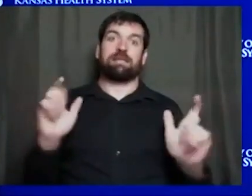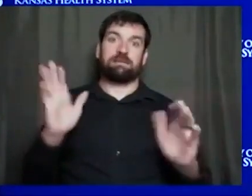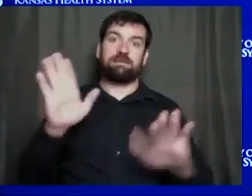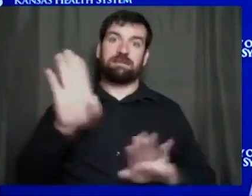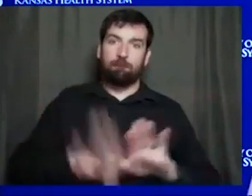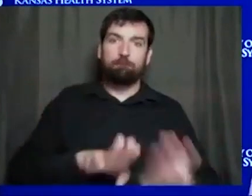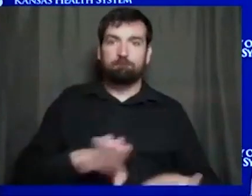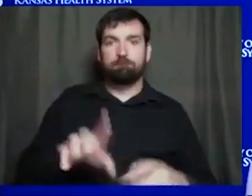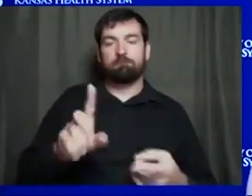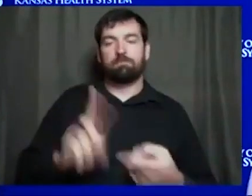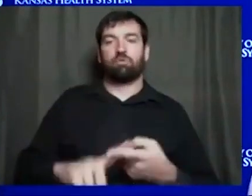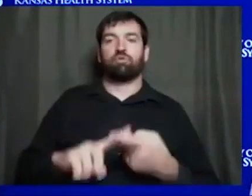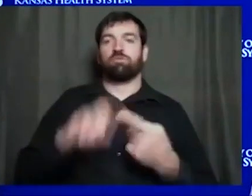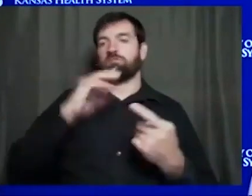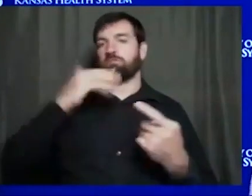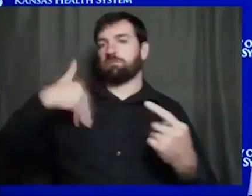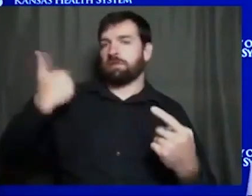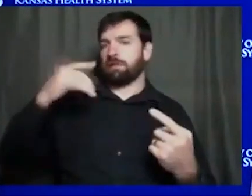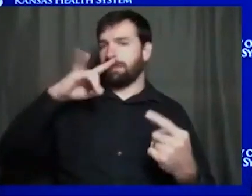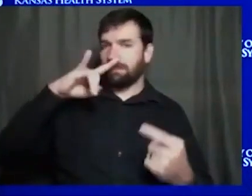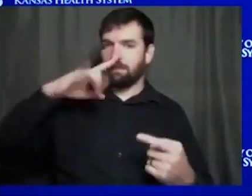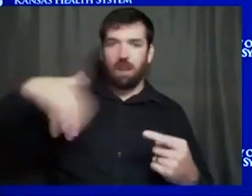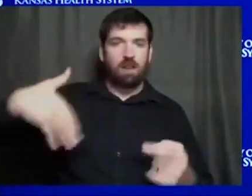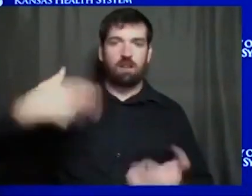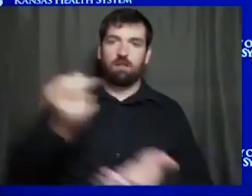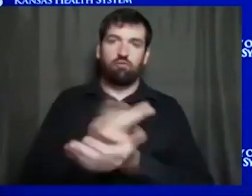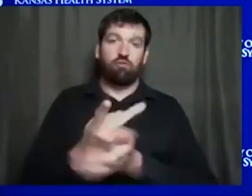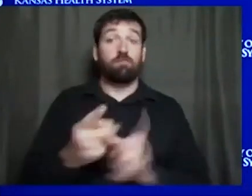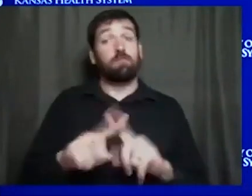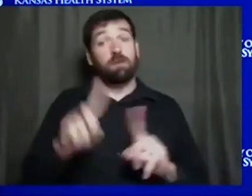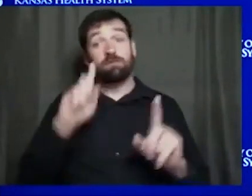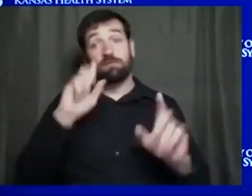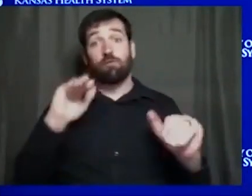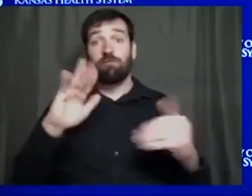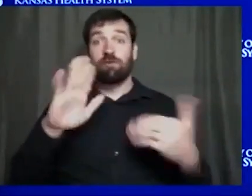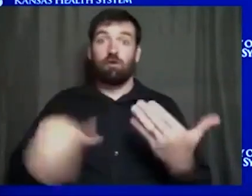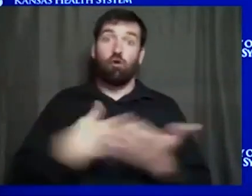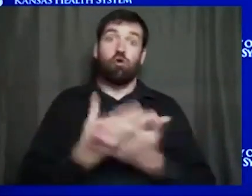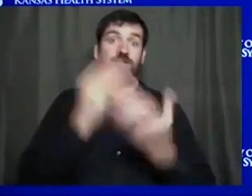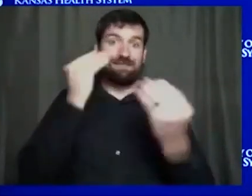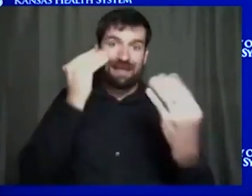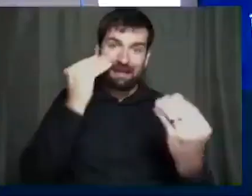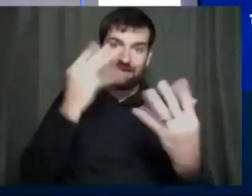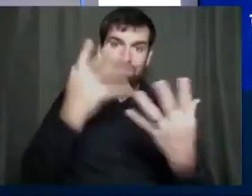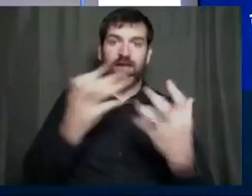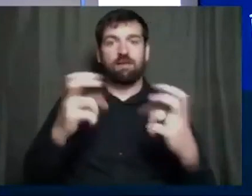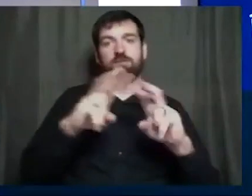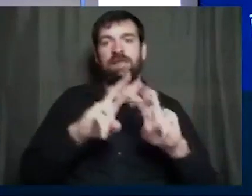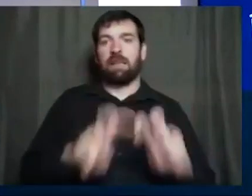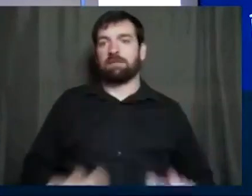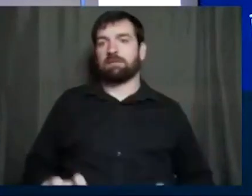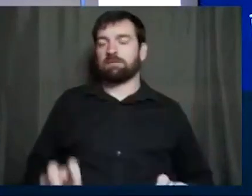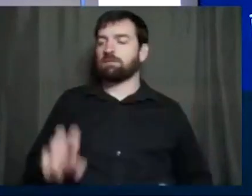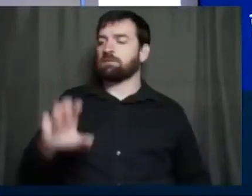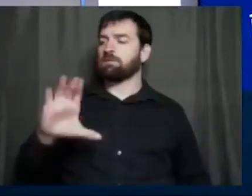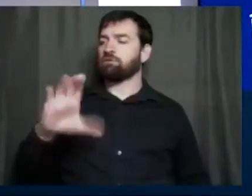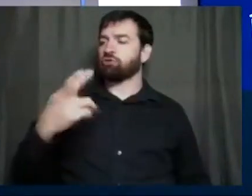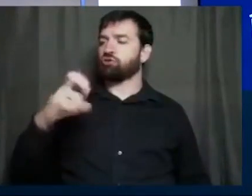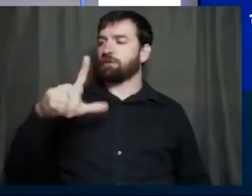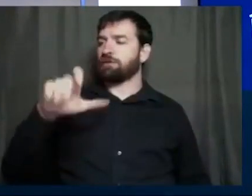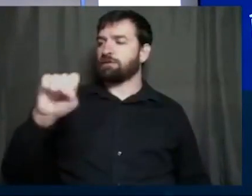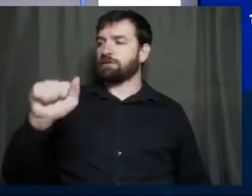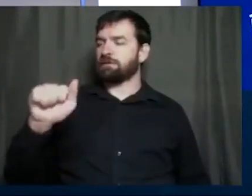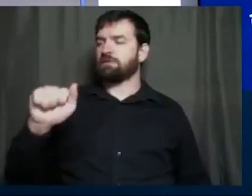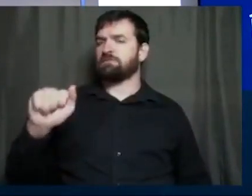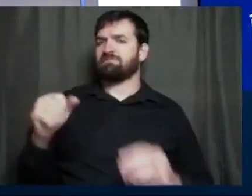is not approved for that young age, but we are hoping all that data and analysis is coming out soon. Chelsea, I might just take another question or two,